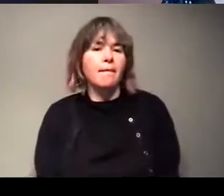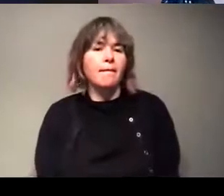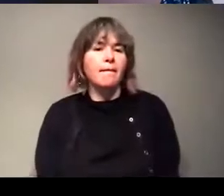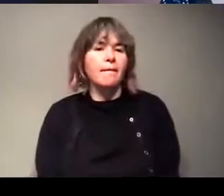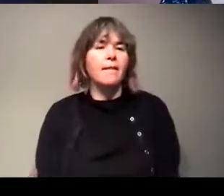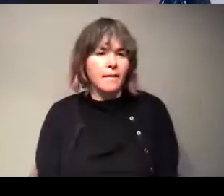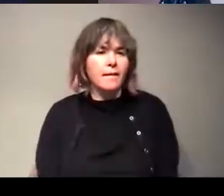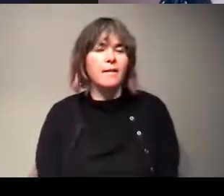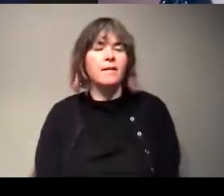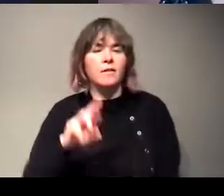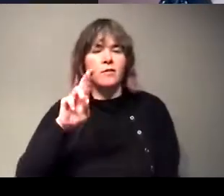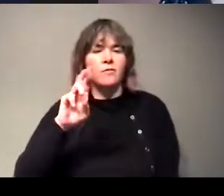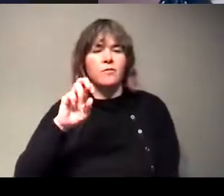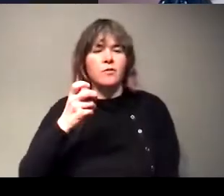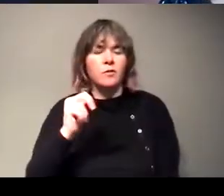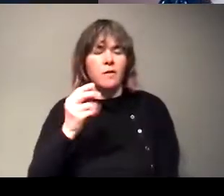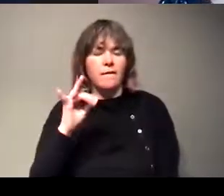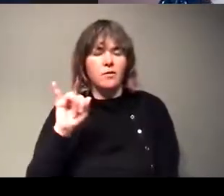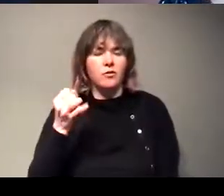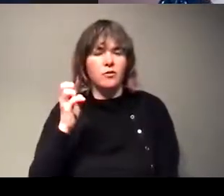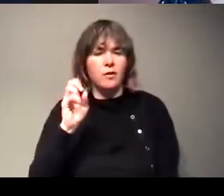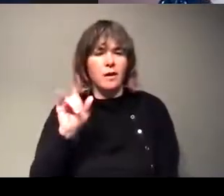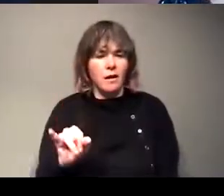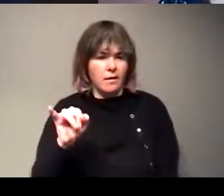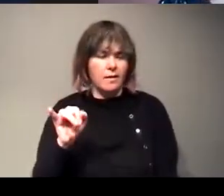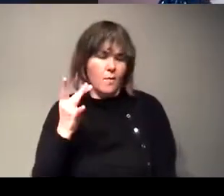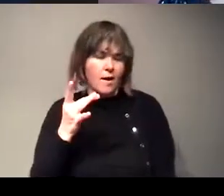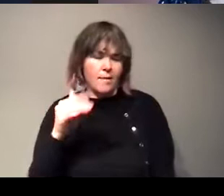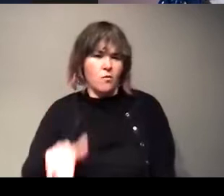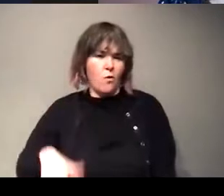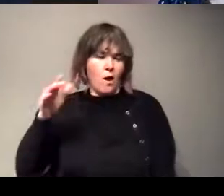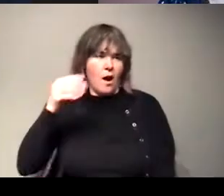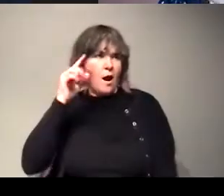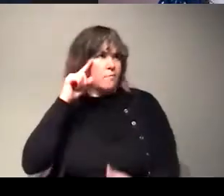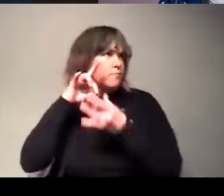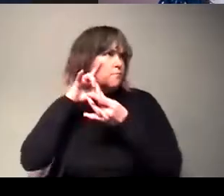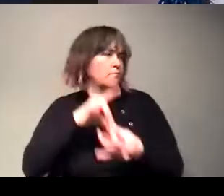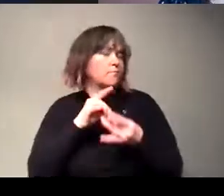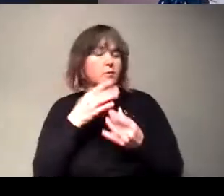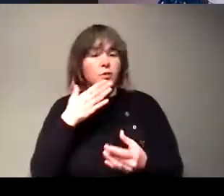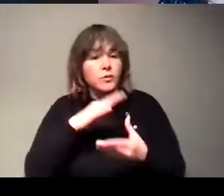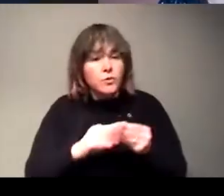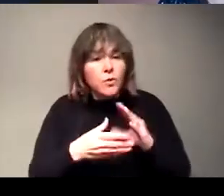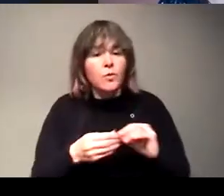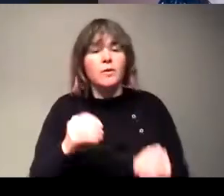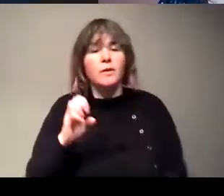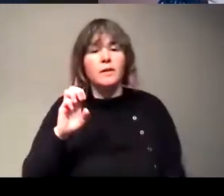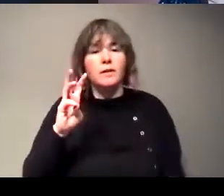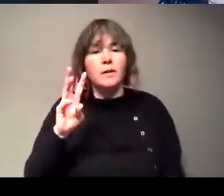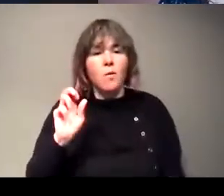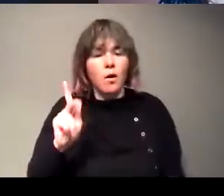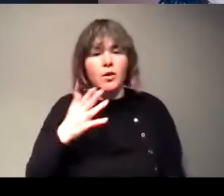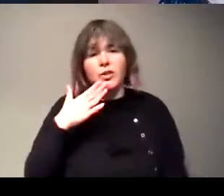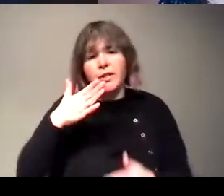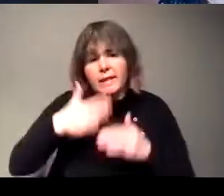Yeah, I'd say Return of the Jedi, just because of my childhood associations with it. Great story, Ewoks, good